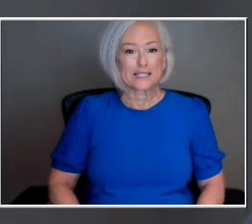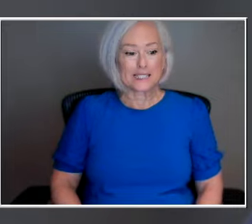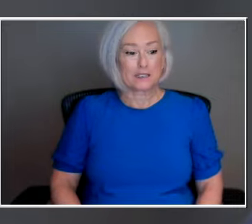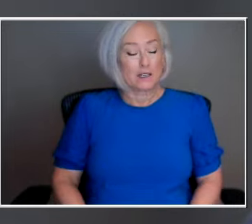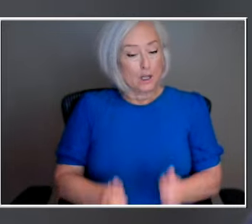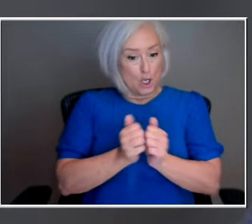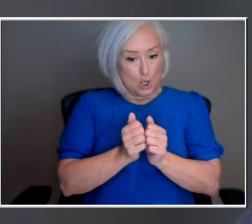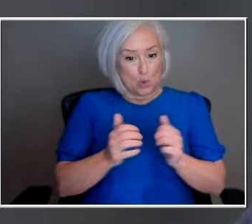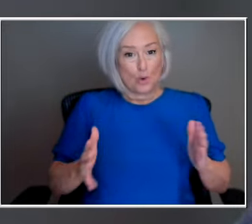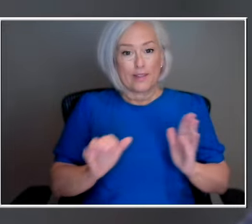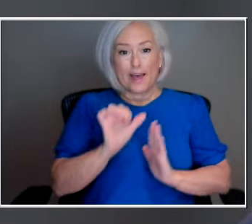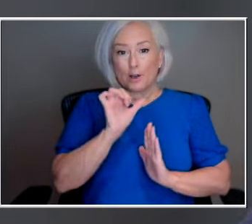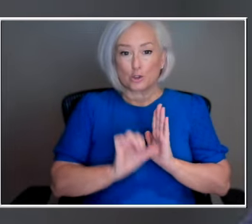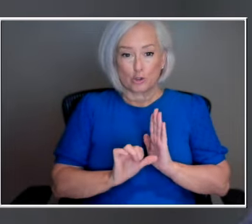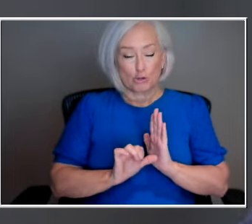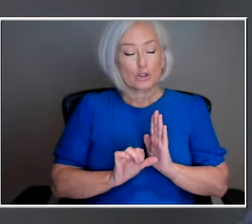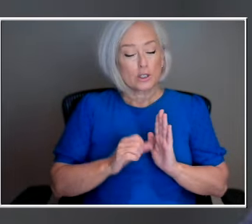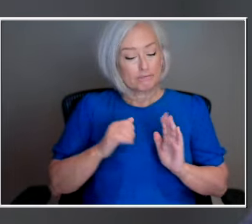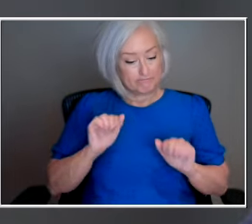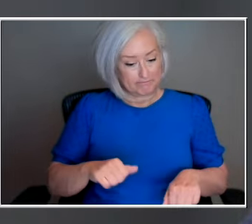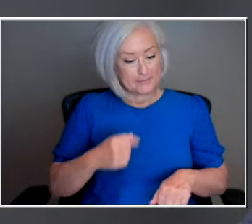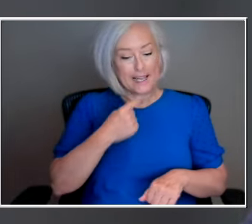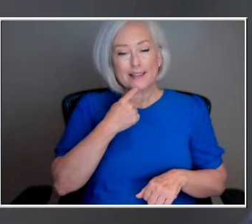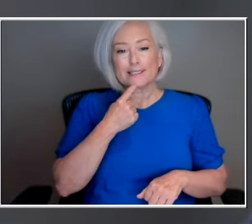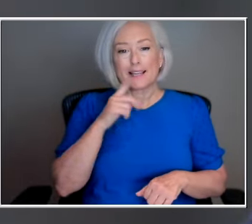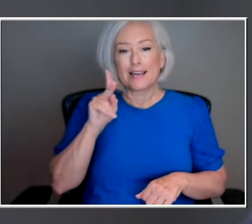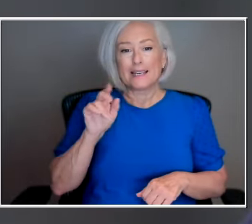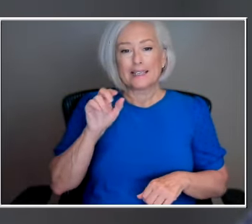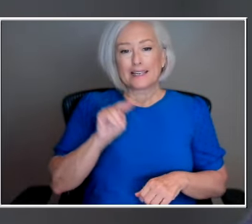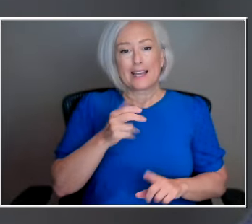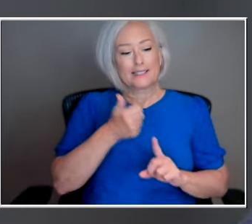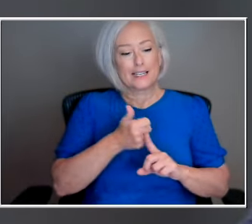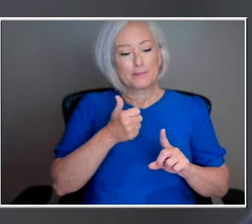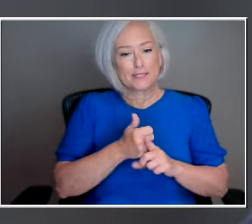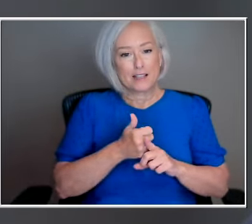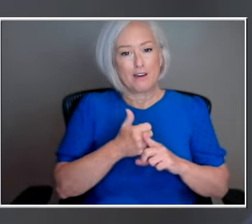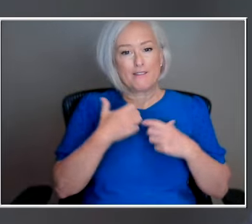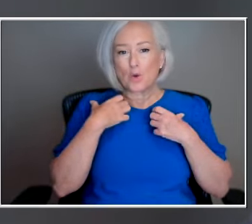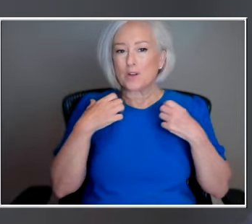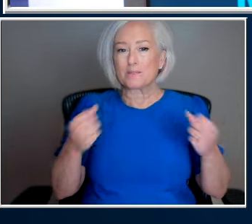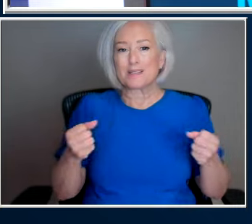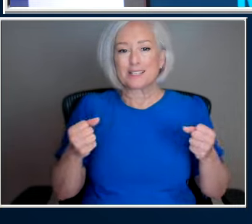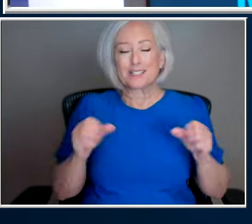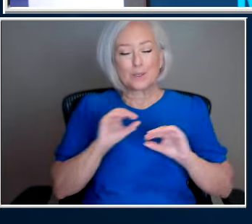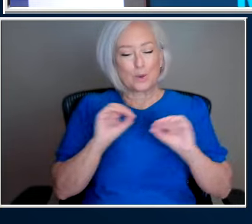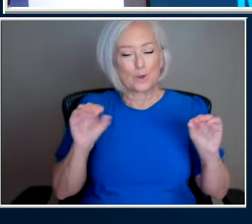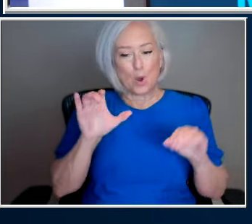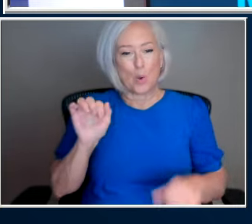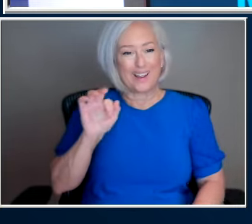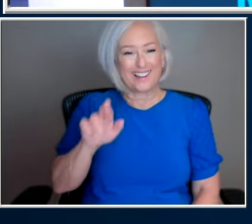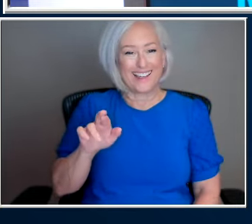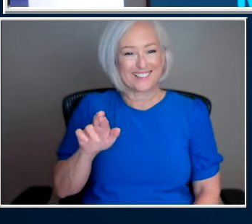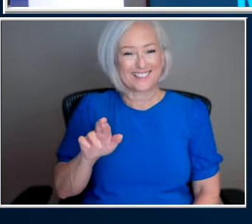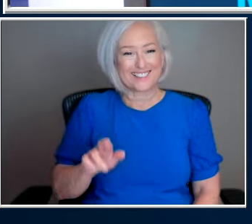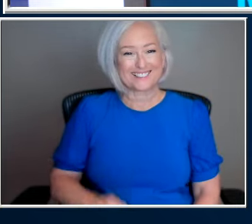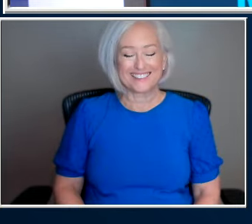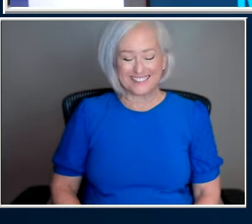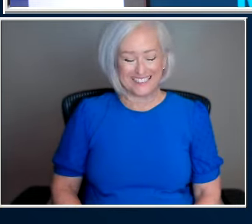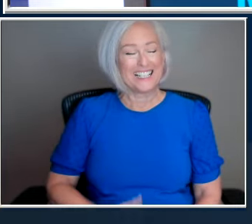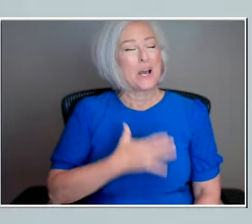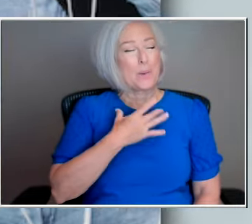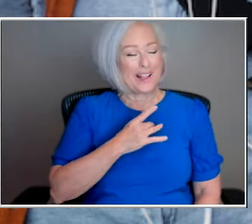surgery, now we can say that Ken is in remission and cancer-free. All right, we like the sound of that for sure. Be